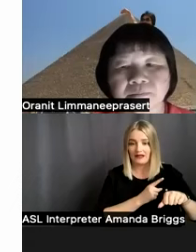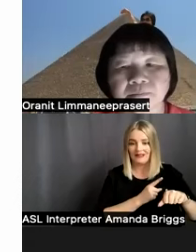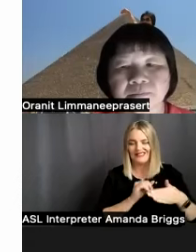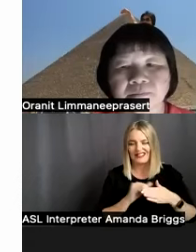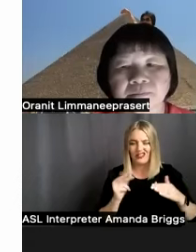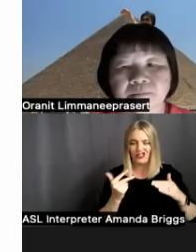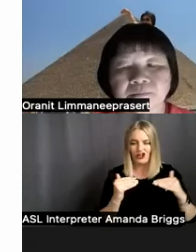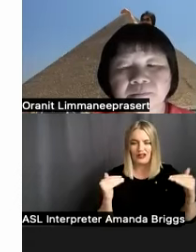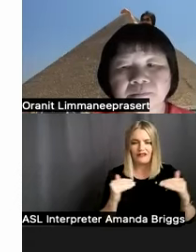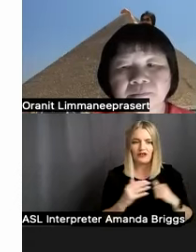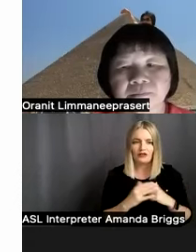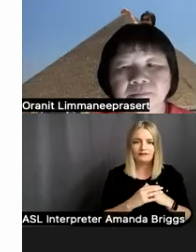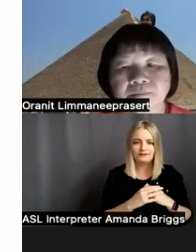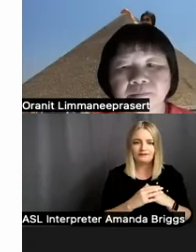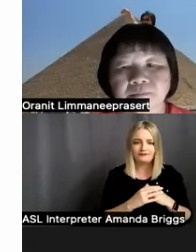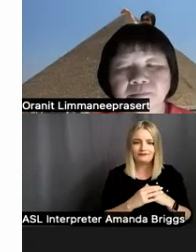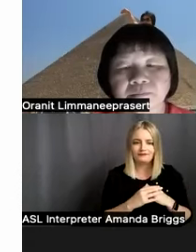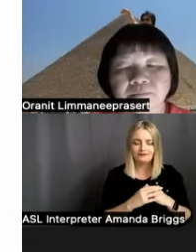level.